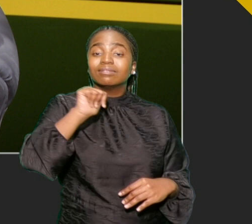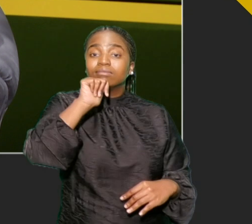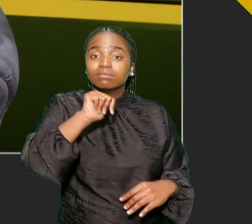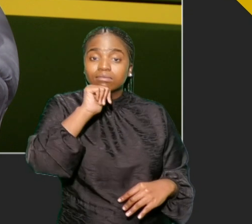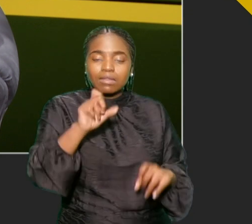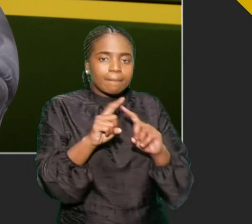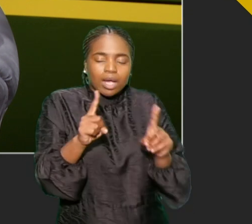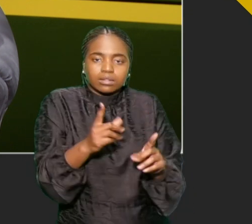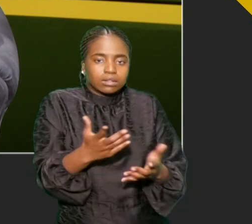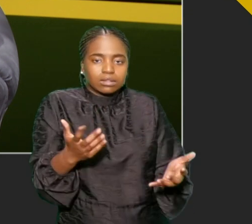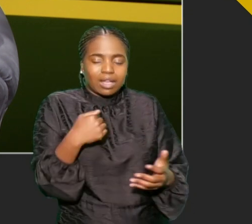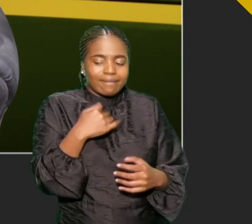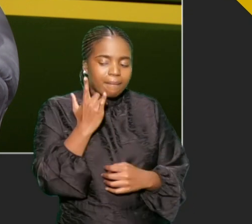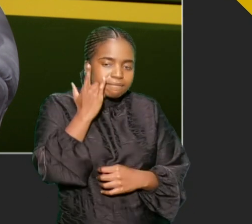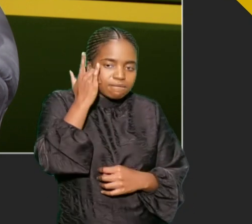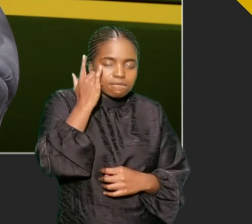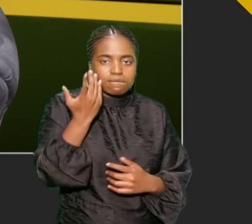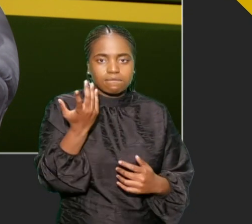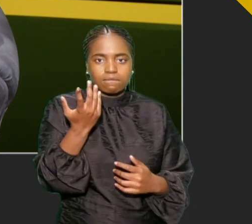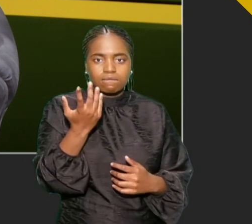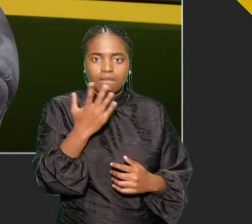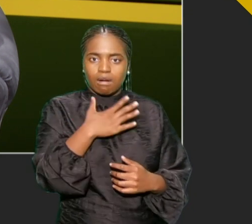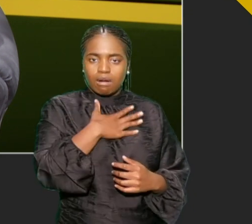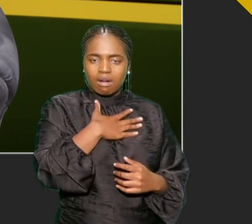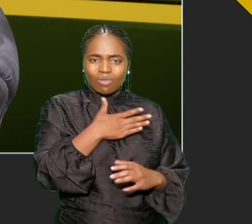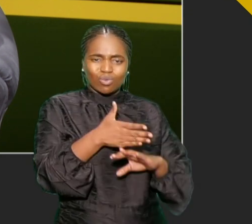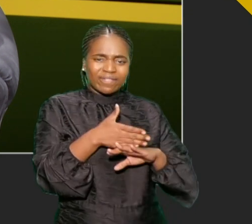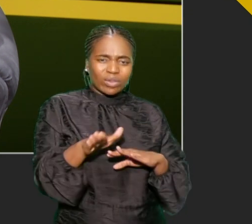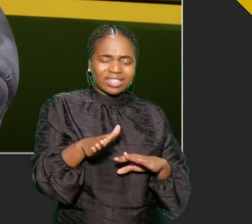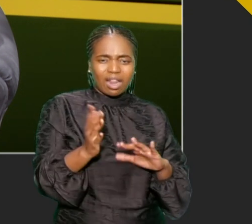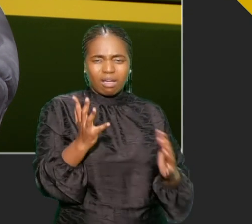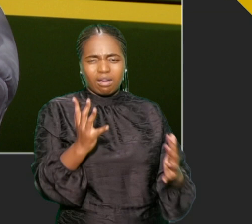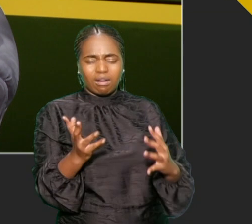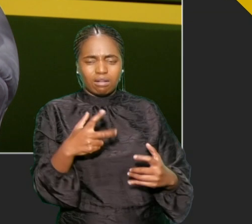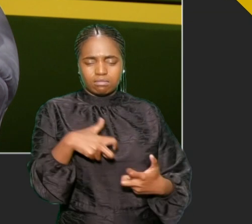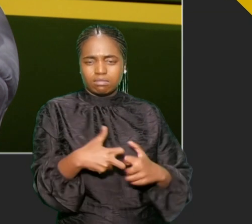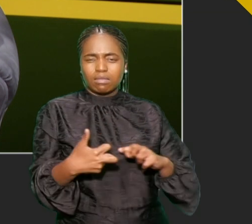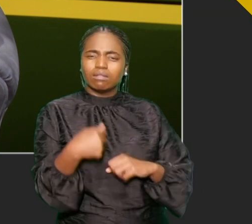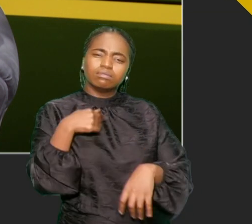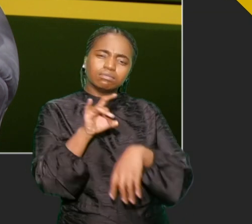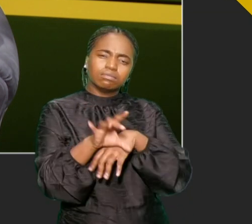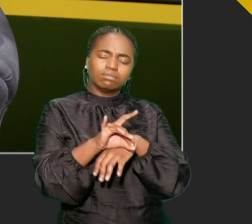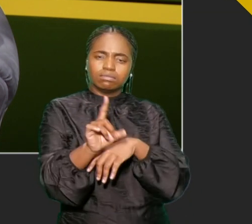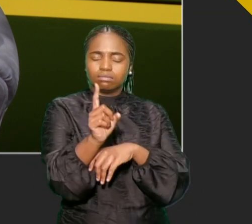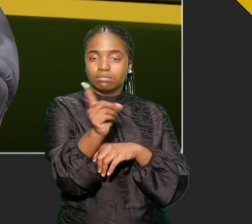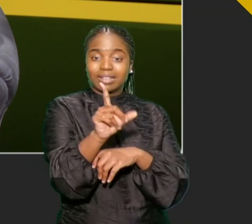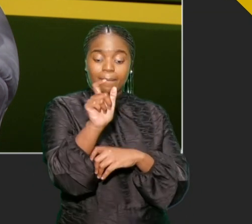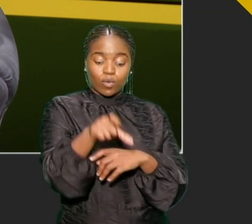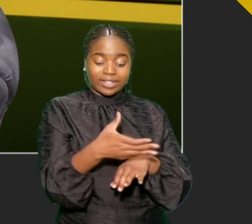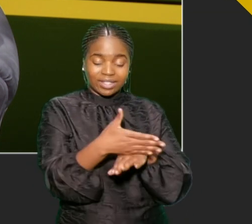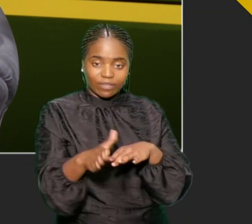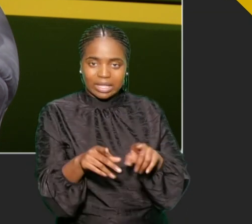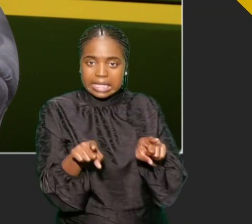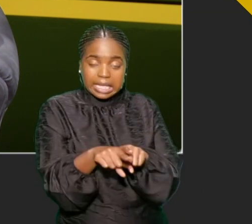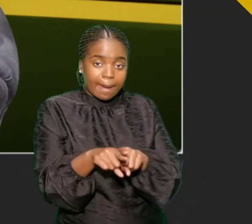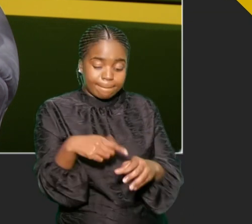and you know it comes with this shame emphakathini ukuthi hayibo so buye emendweni and stuff like that. What would you like to say to umuntu who's going through the same